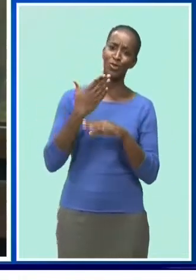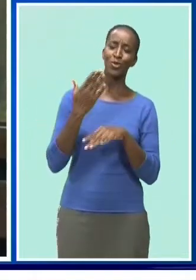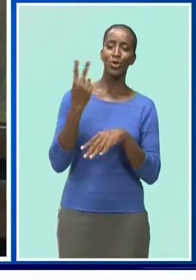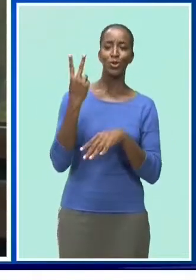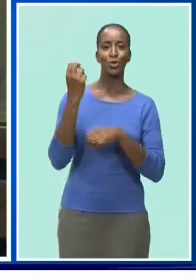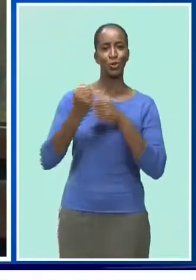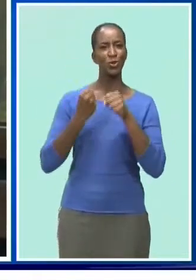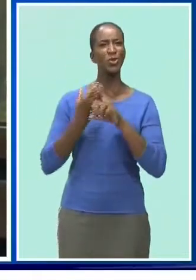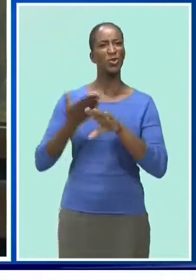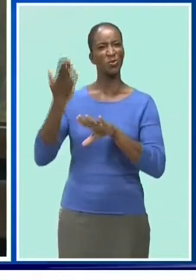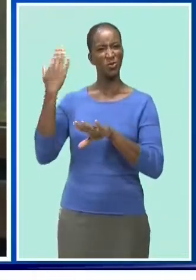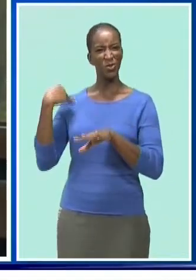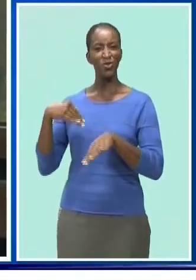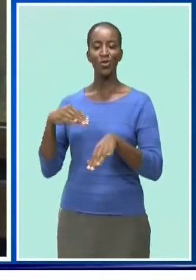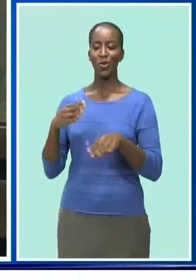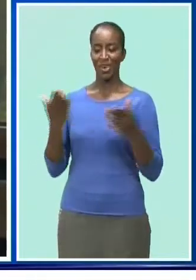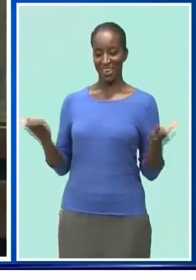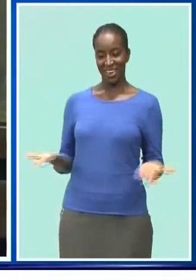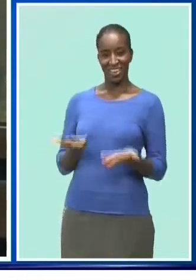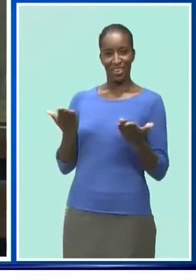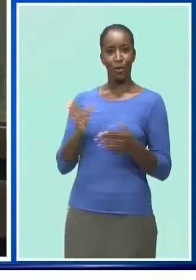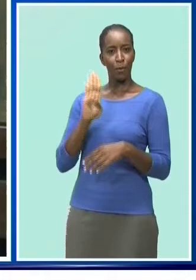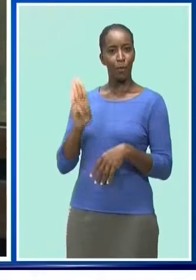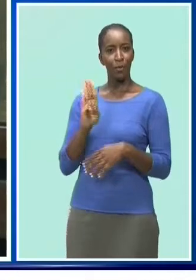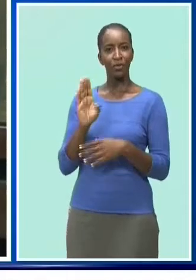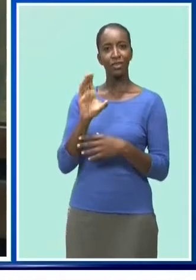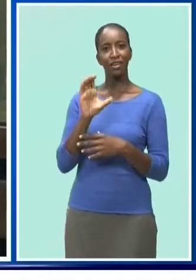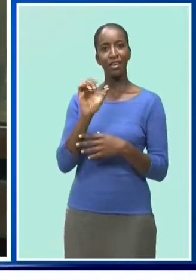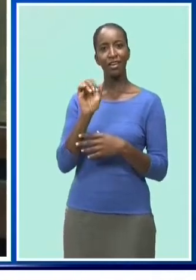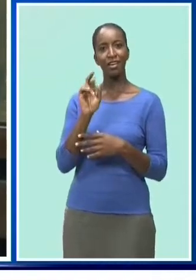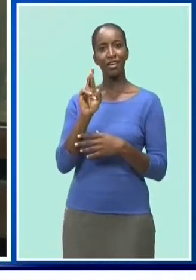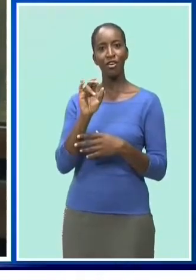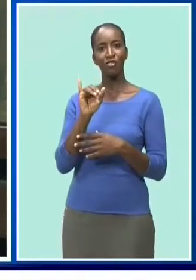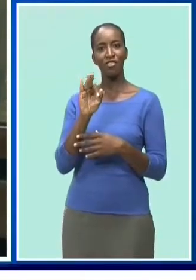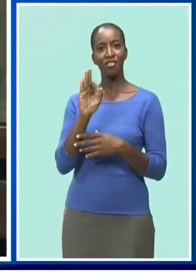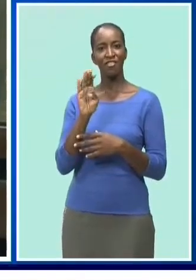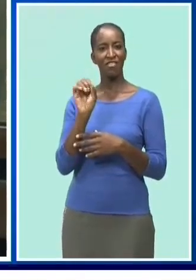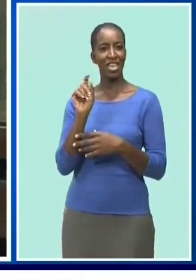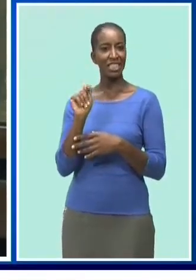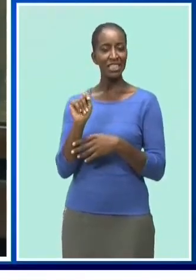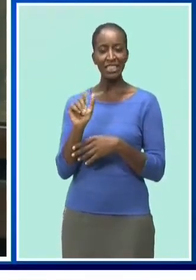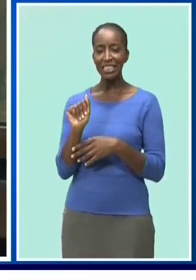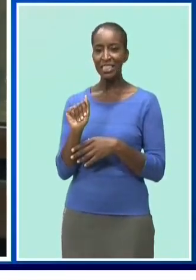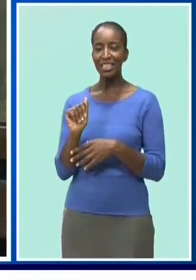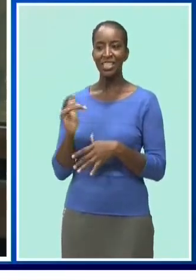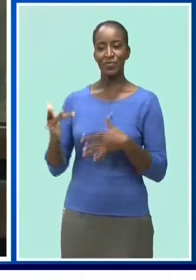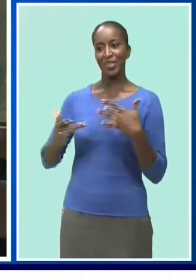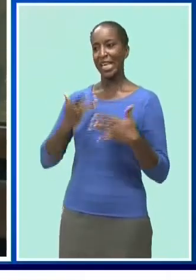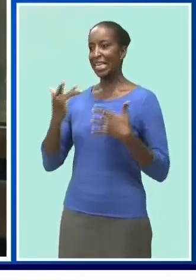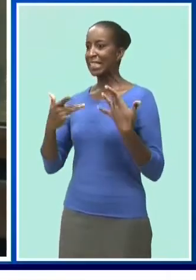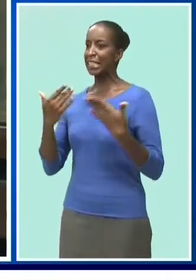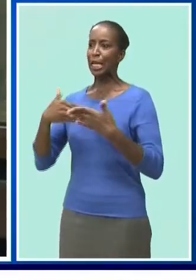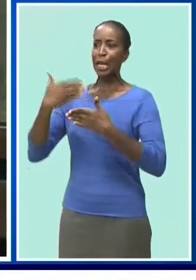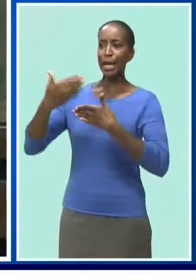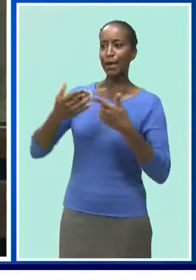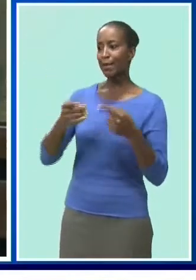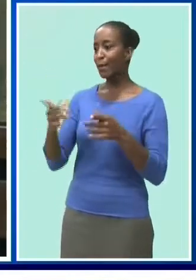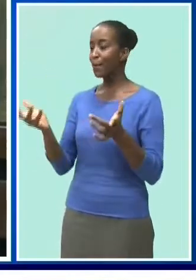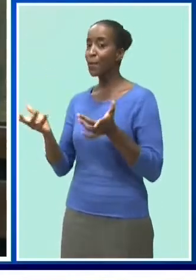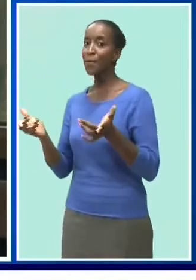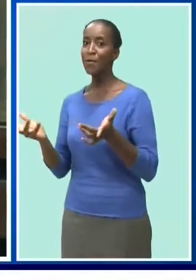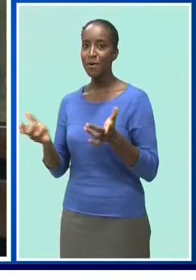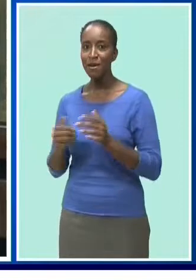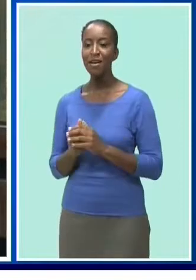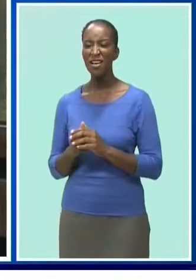ago, you're always interested to see what's next, and on the ground, just talking to a lot of